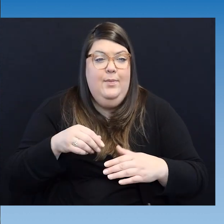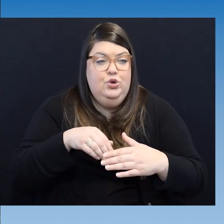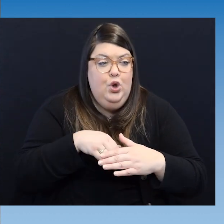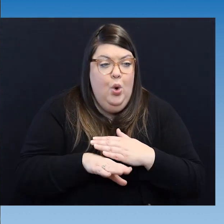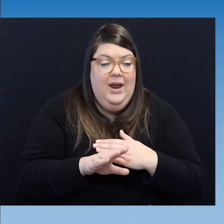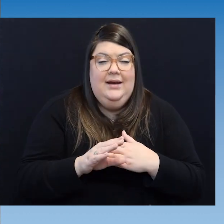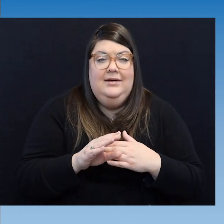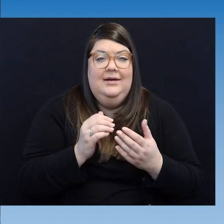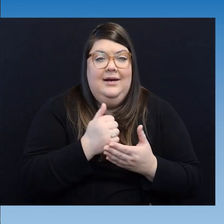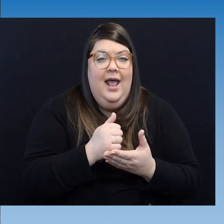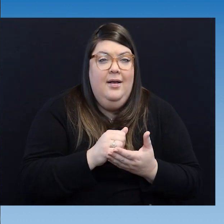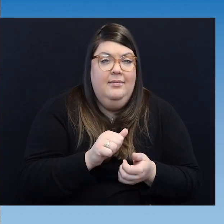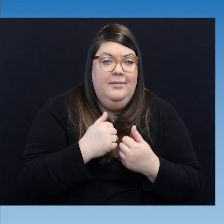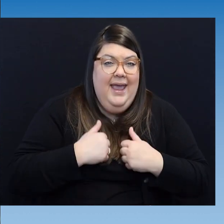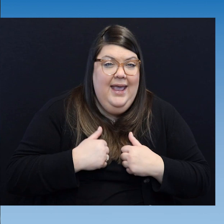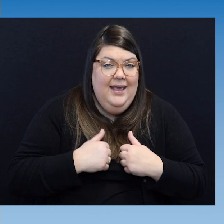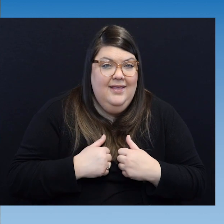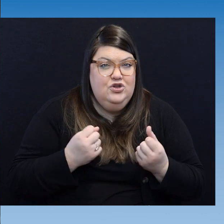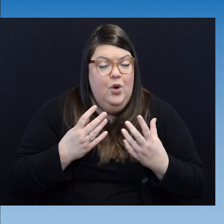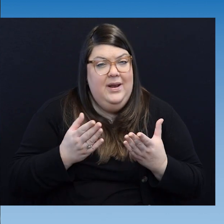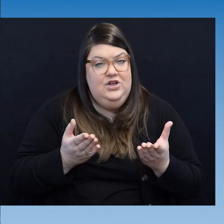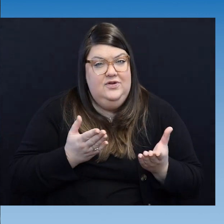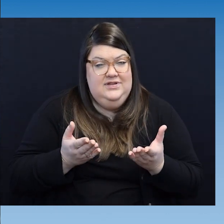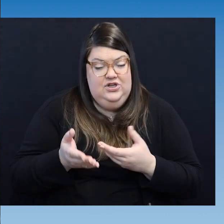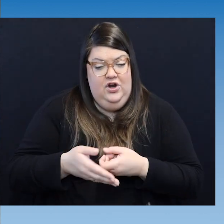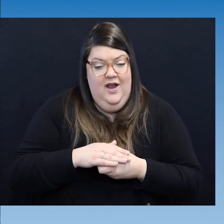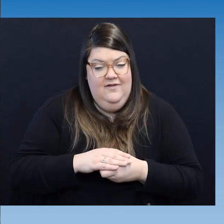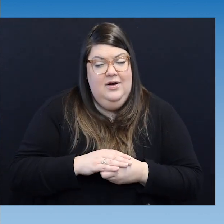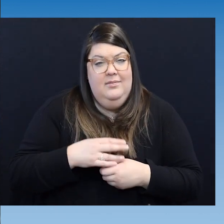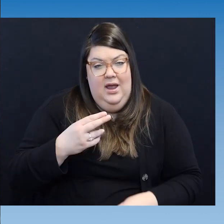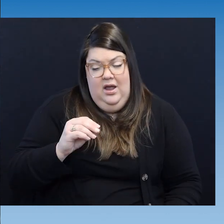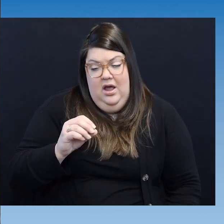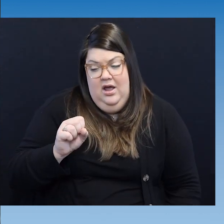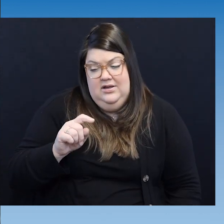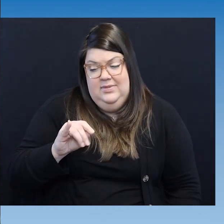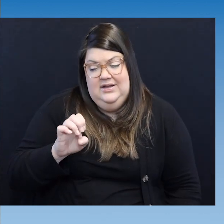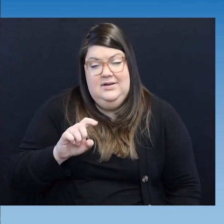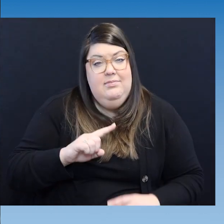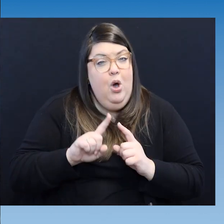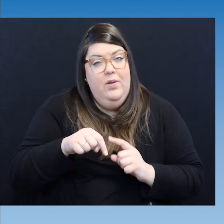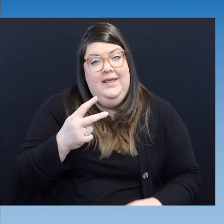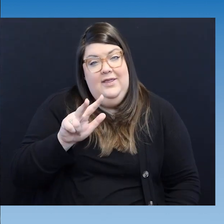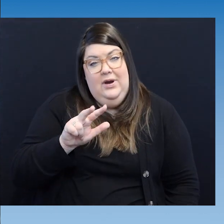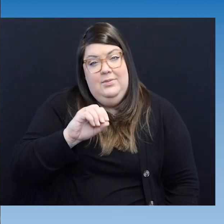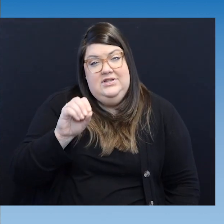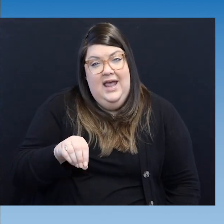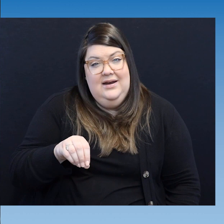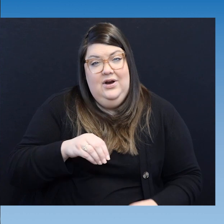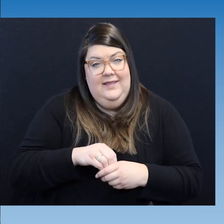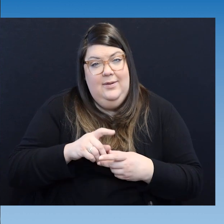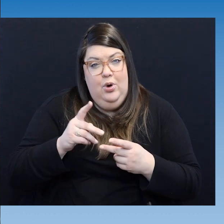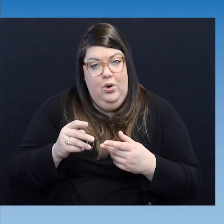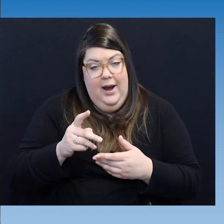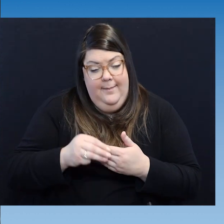many services are covered by hospice, but only 3% of the people in that program are